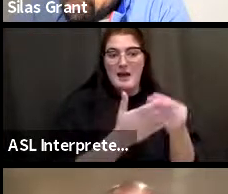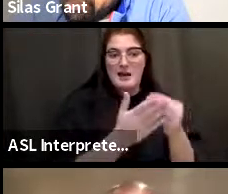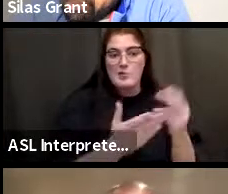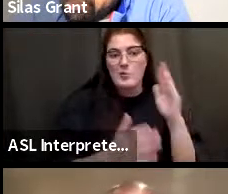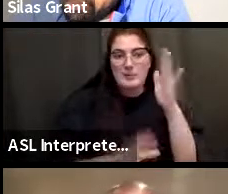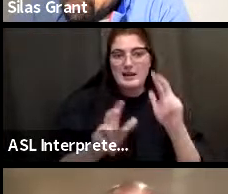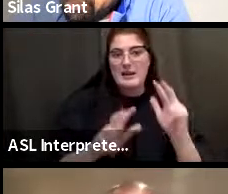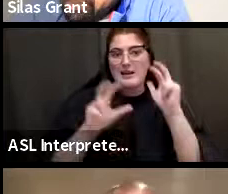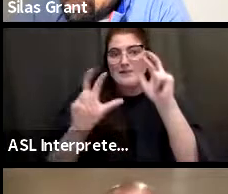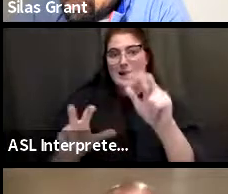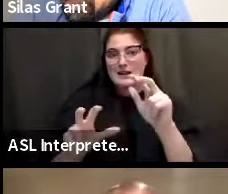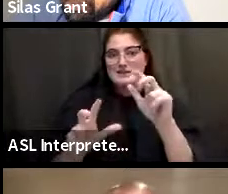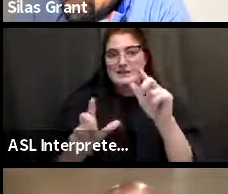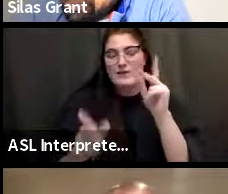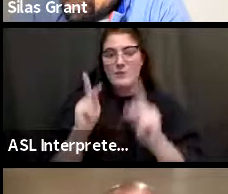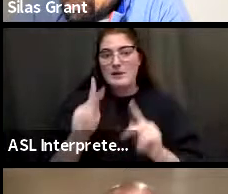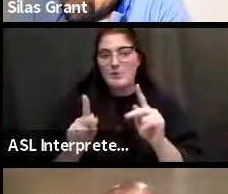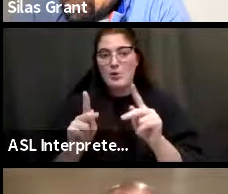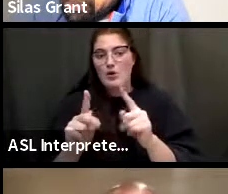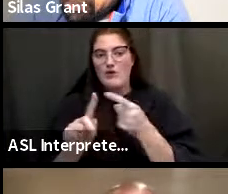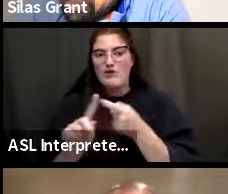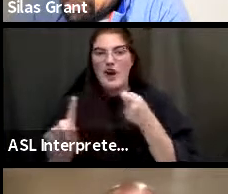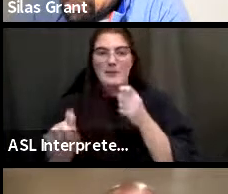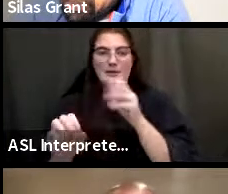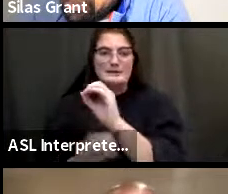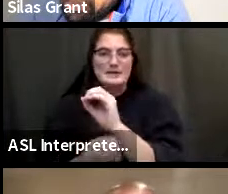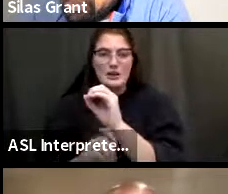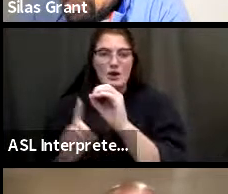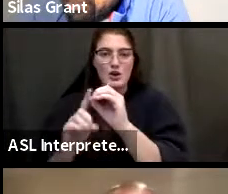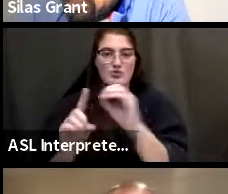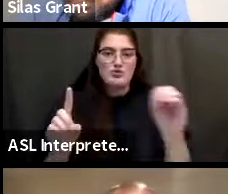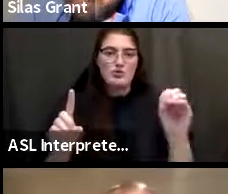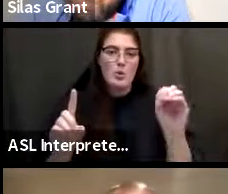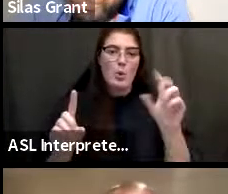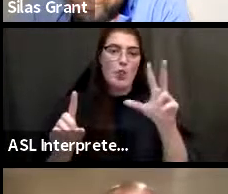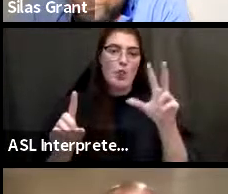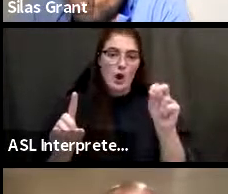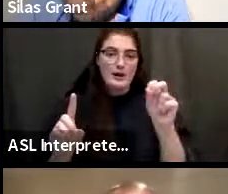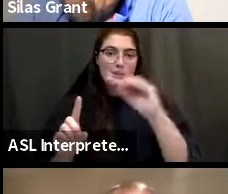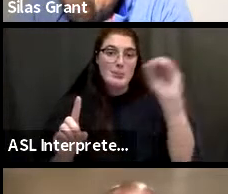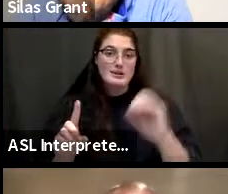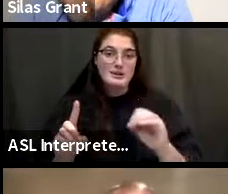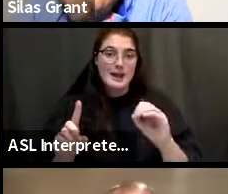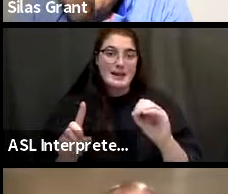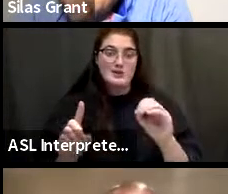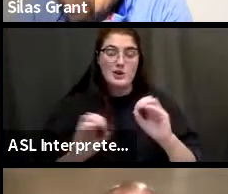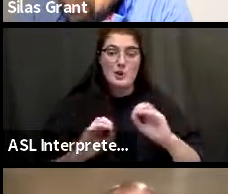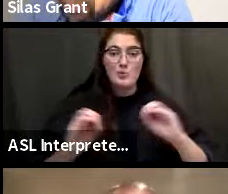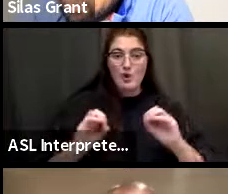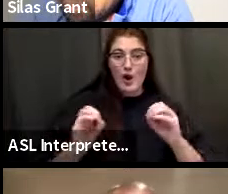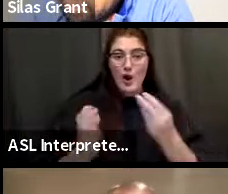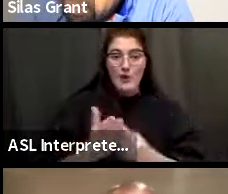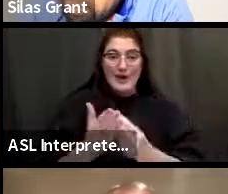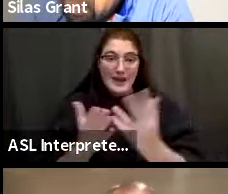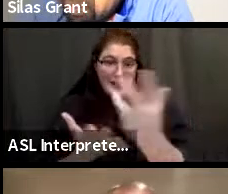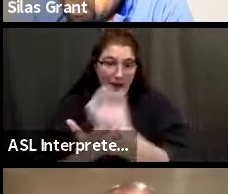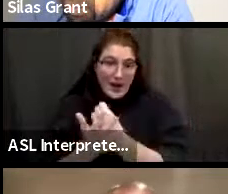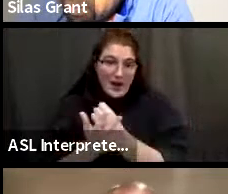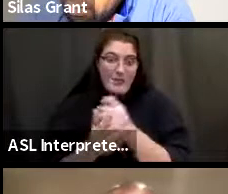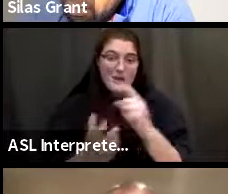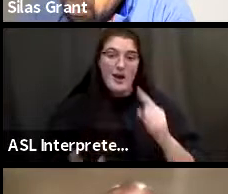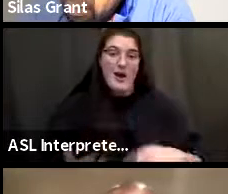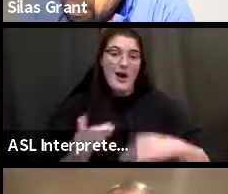are 0 to 30% of the AMI. So from no income up to 30% of